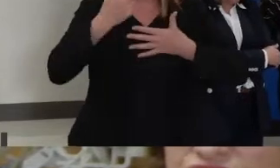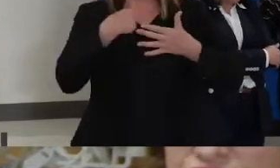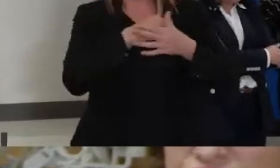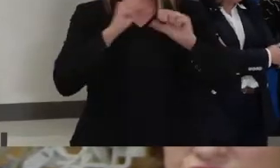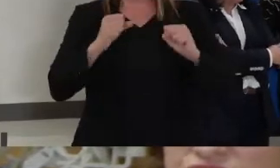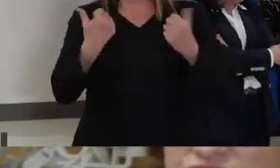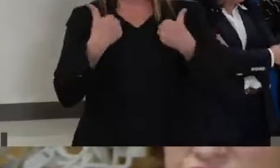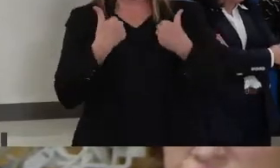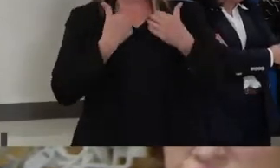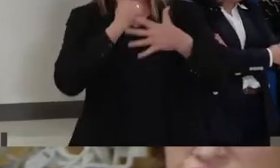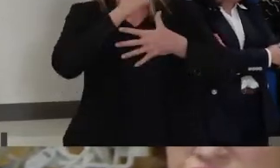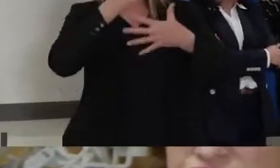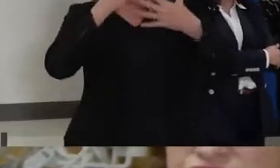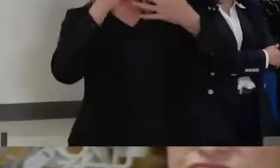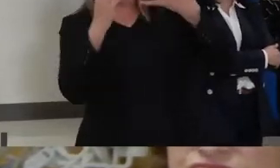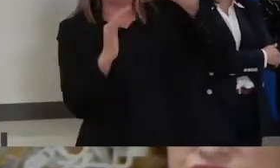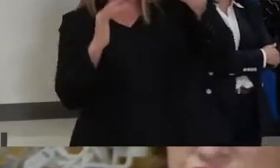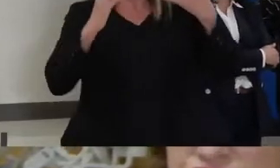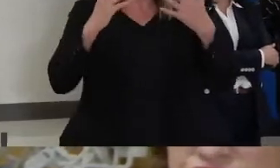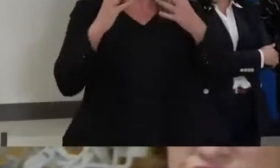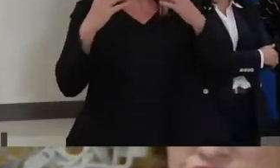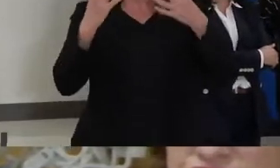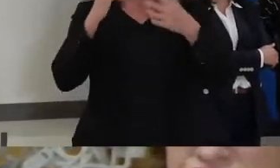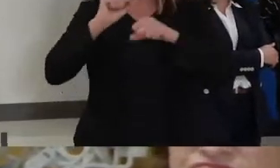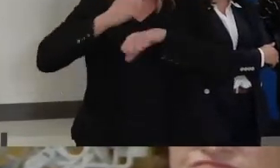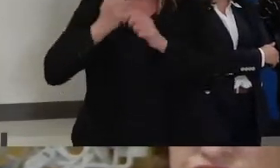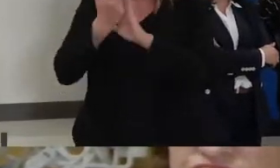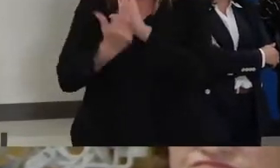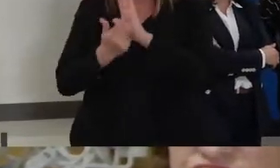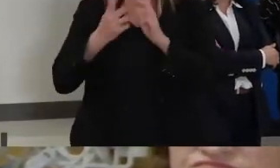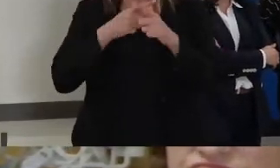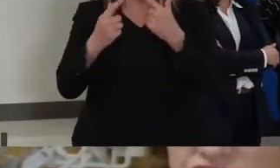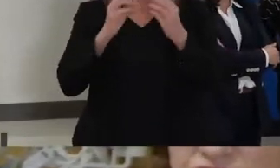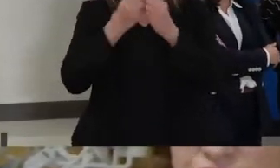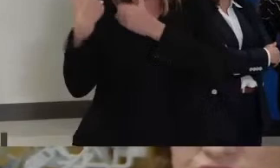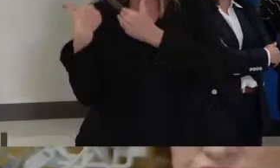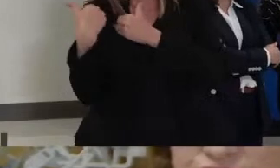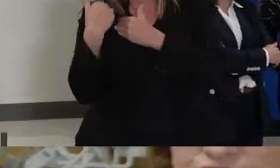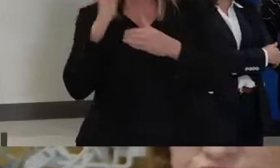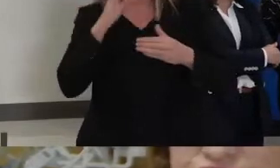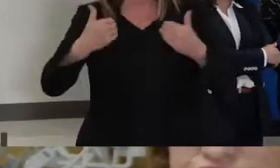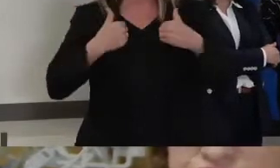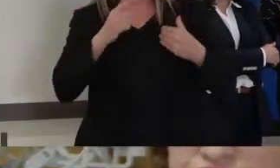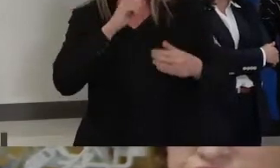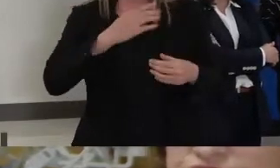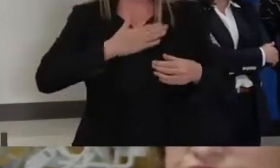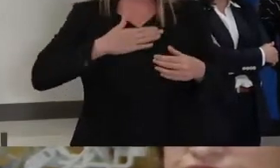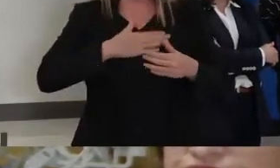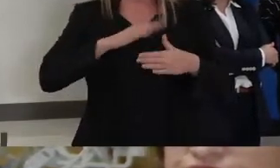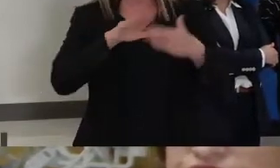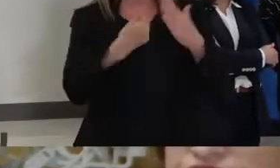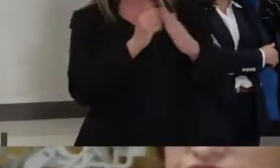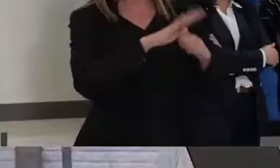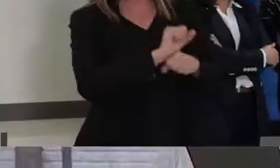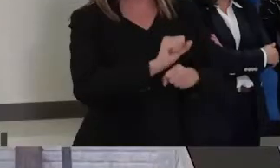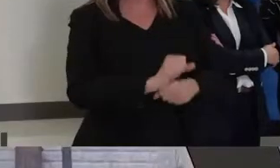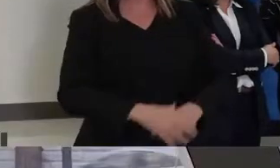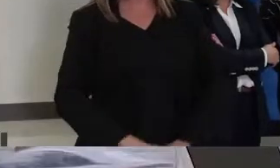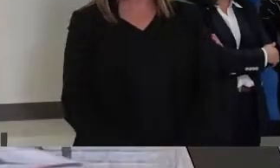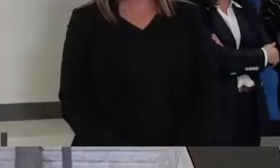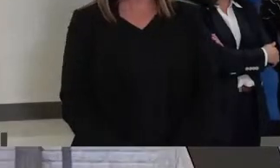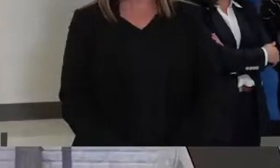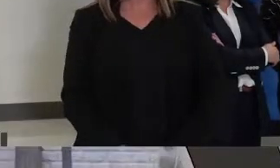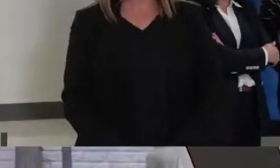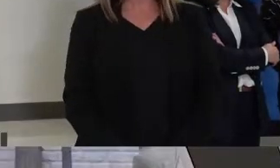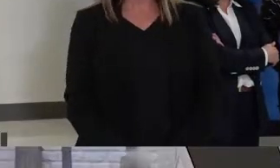China law and the more accountability we can have, the better outcomes we'll get. And so I really appreciate all of these actions. Belaboring this